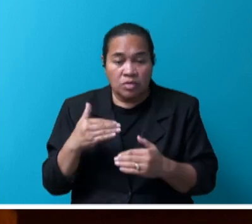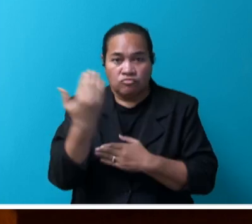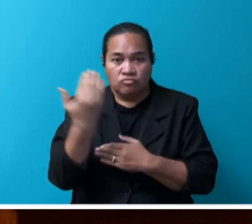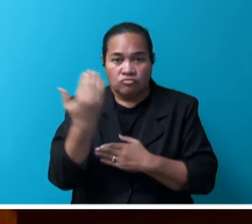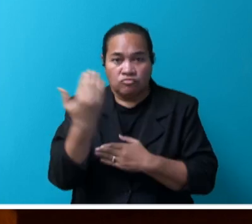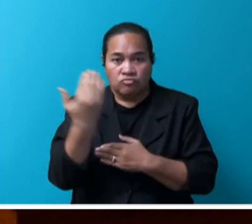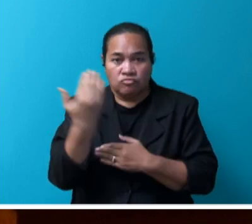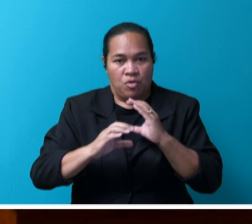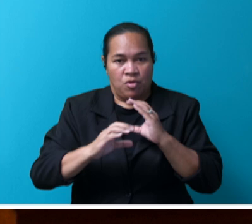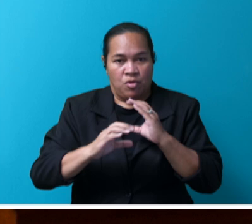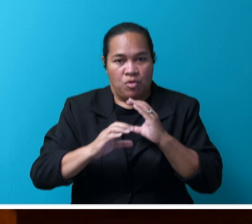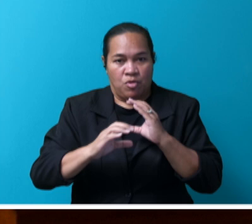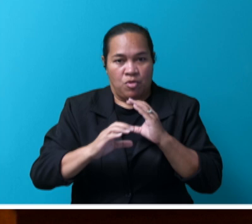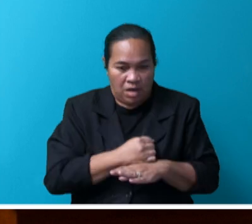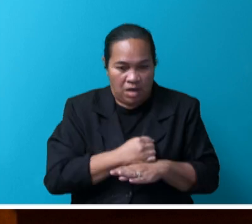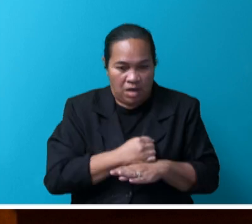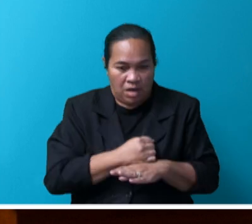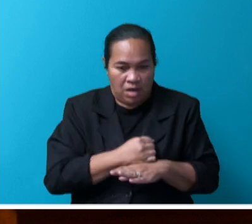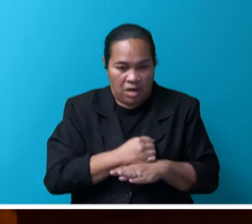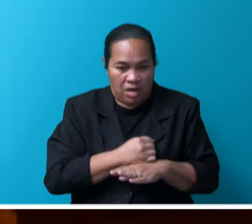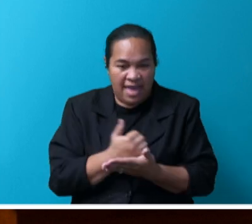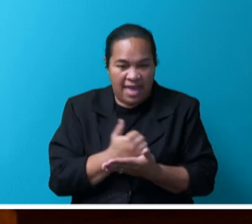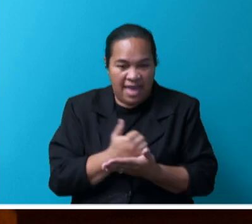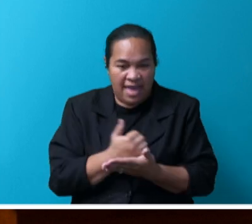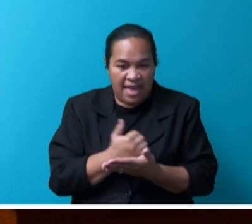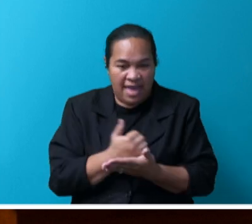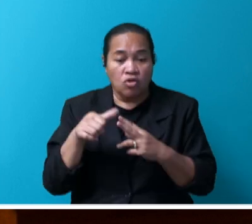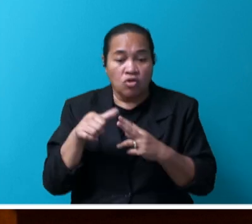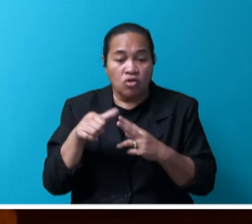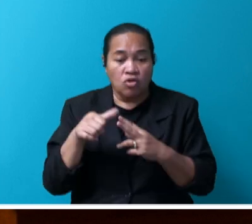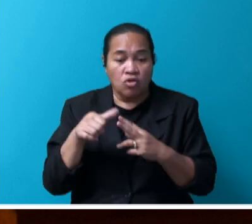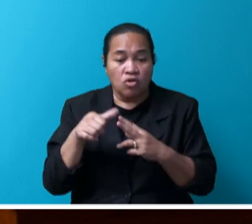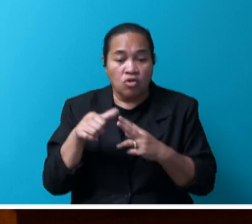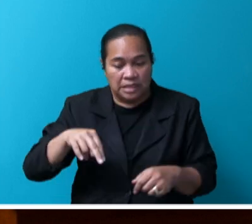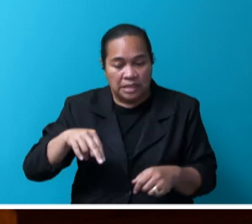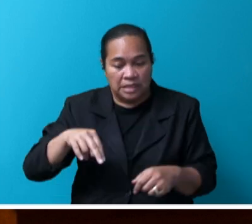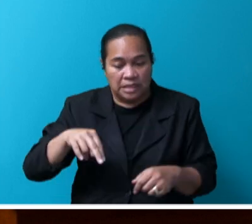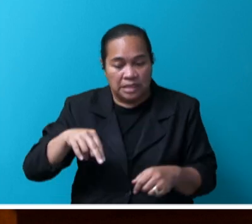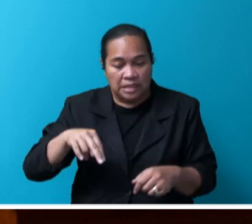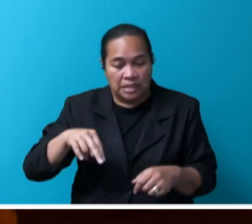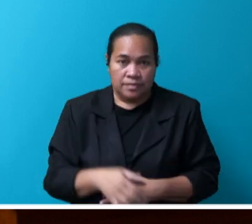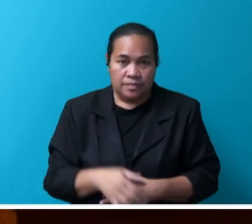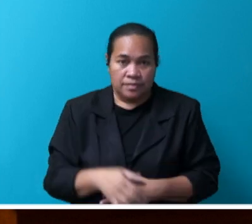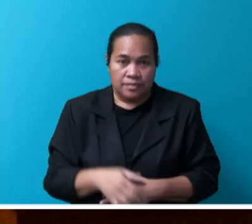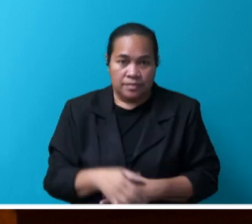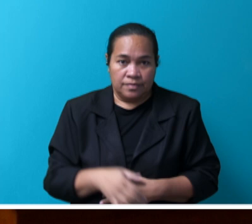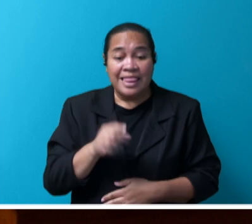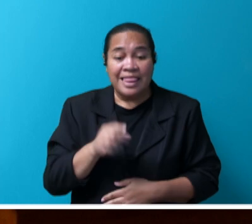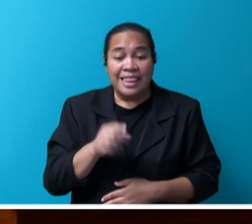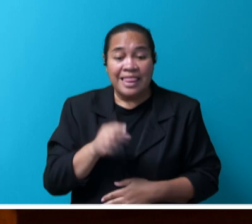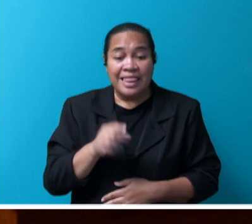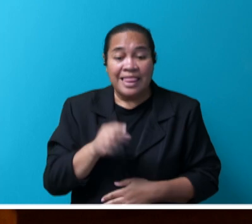sir, since the beginning of this, the PSB grant has been extended to 3 additional